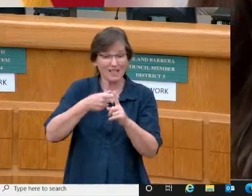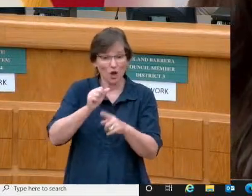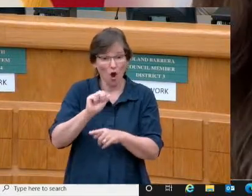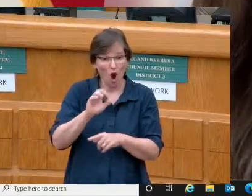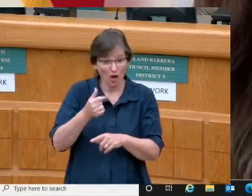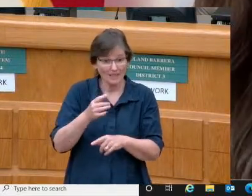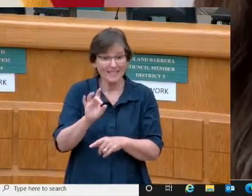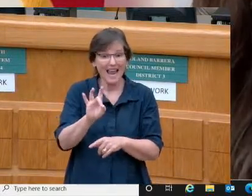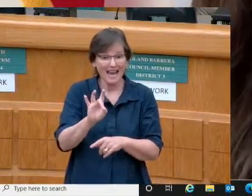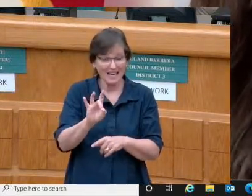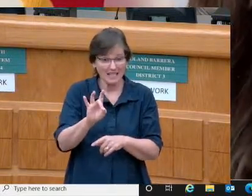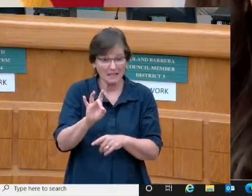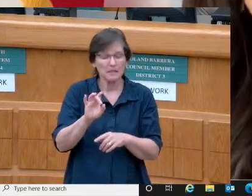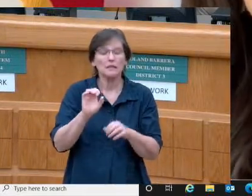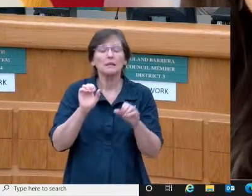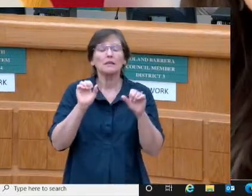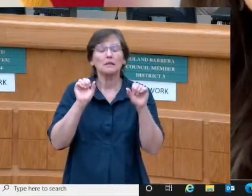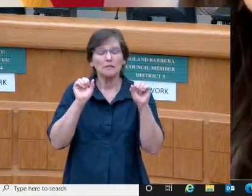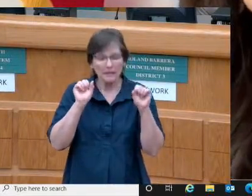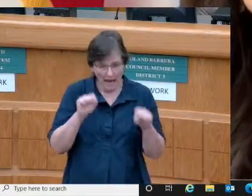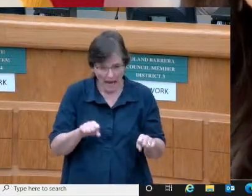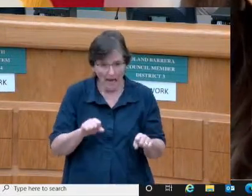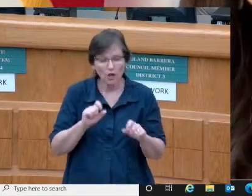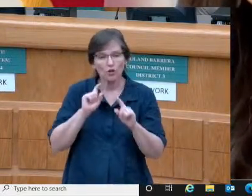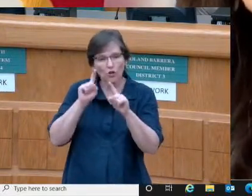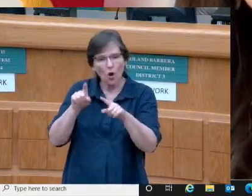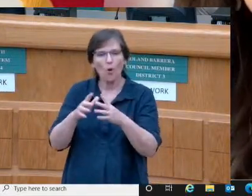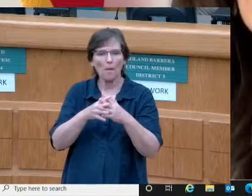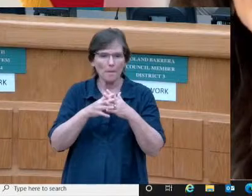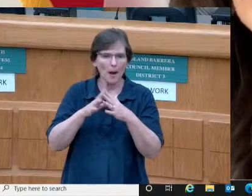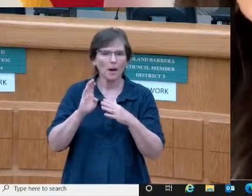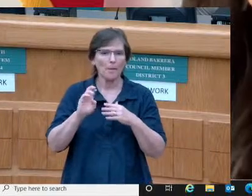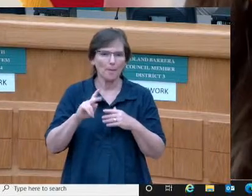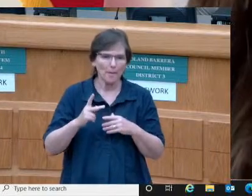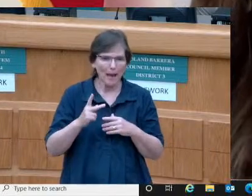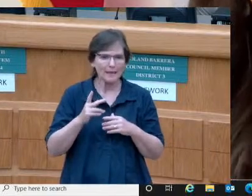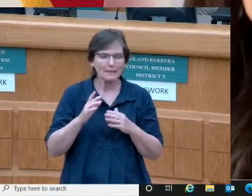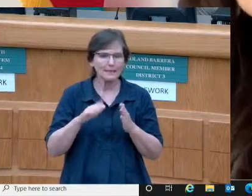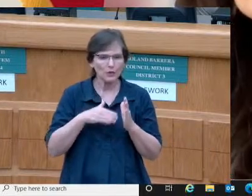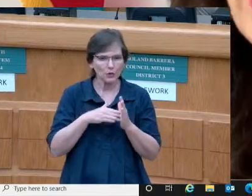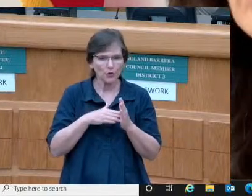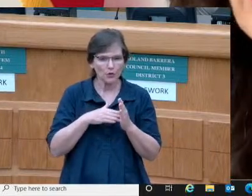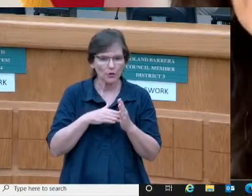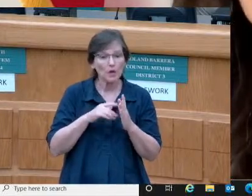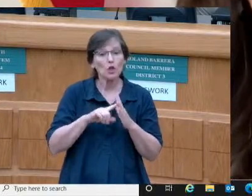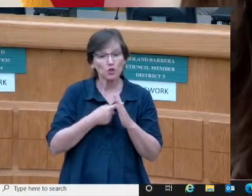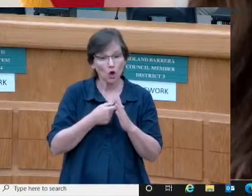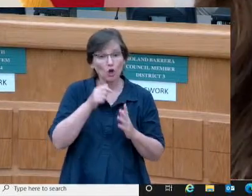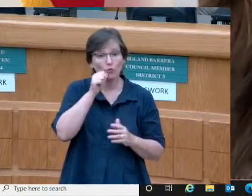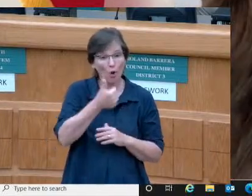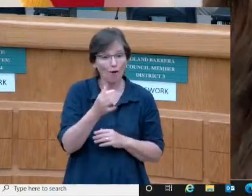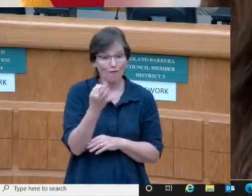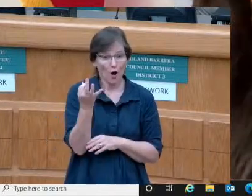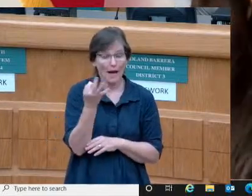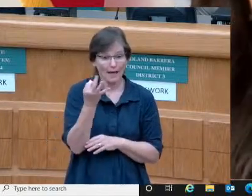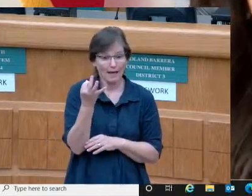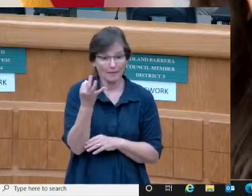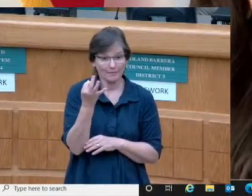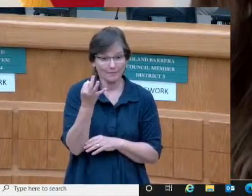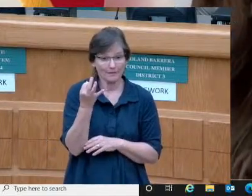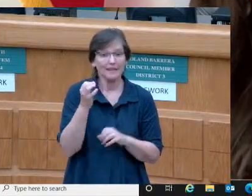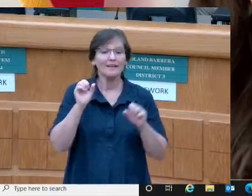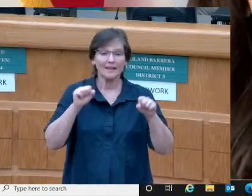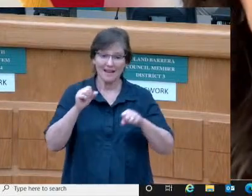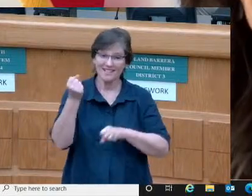but I'd like to hold off on that. Right now, I want to tell you that you can go tomorrow or you can go on Saturday from 8 a.m. to 2